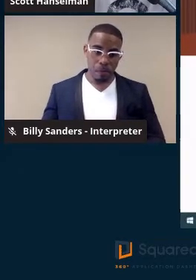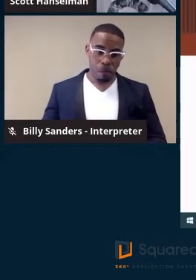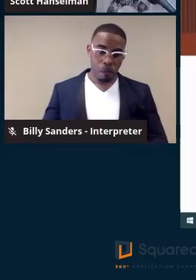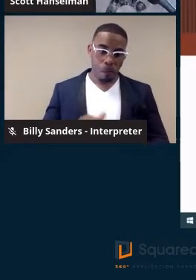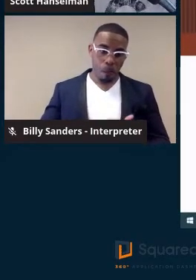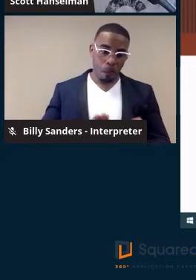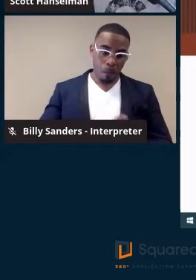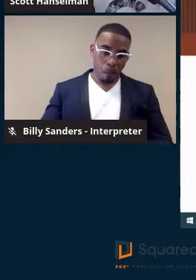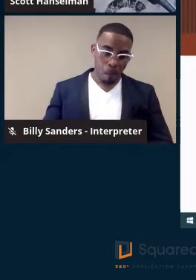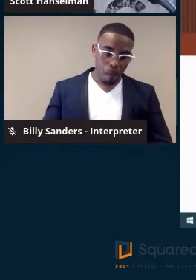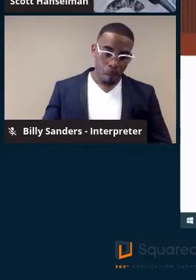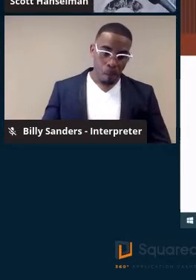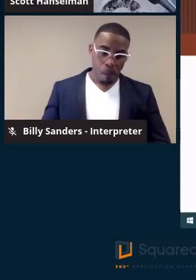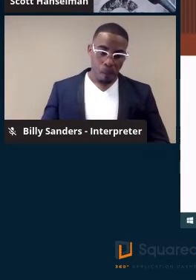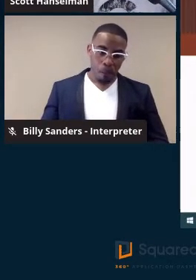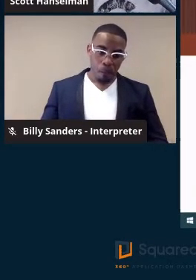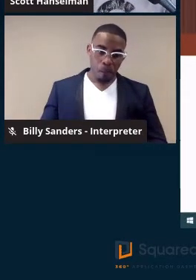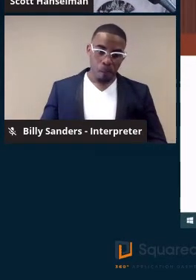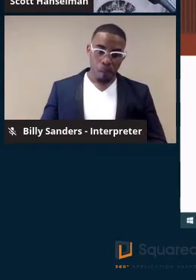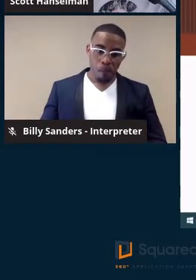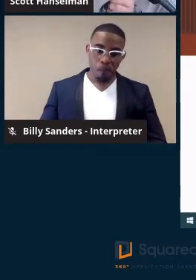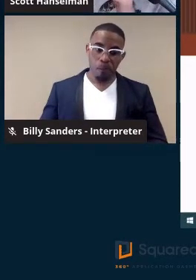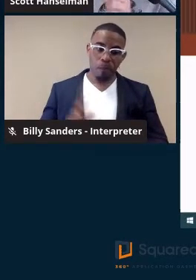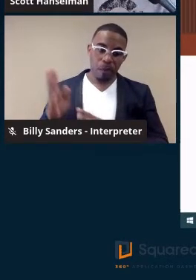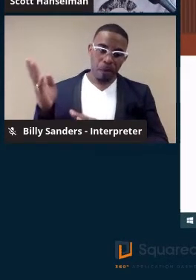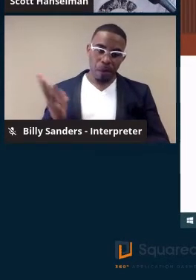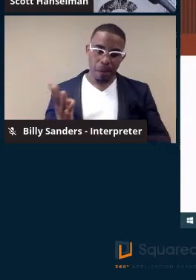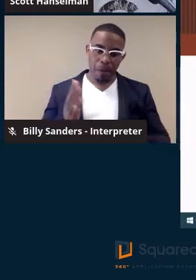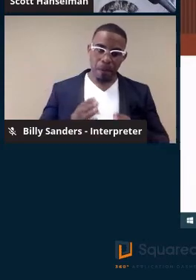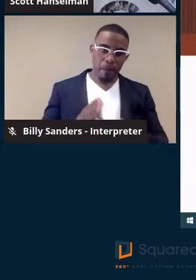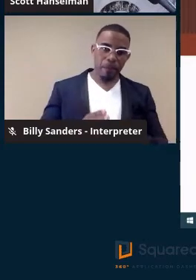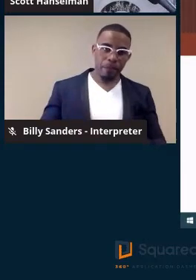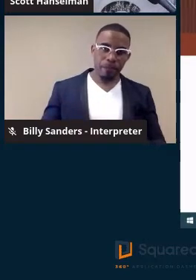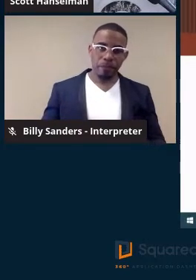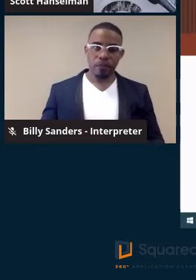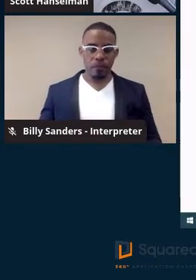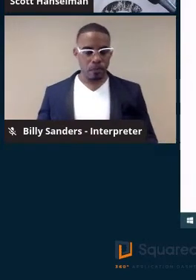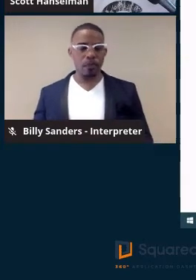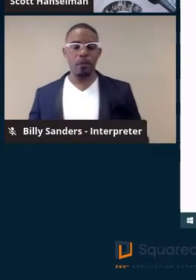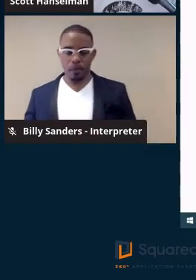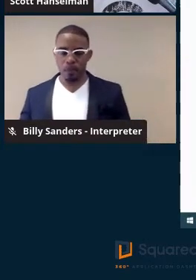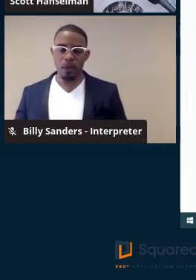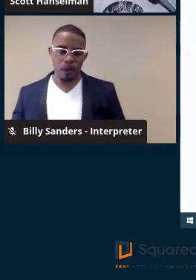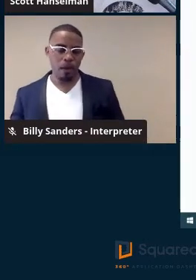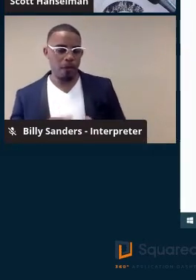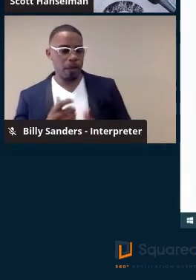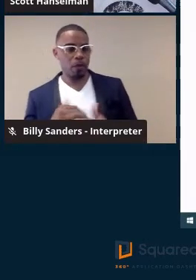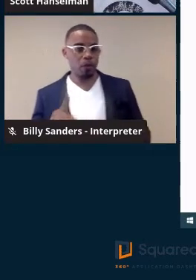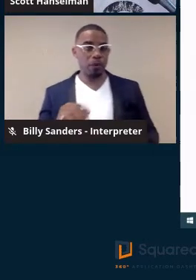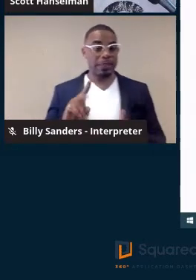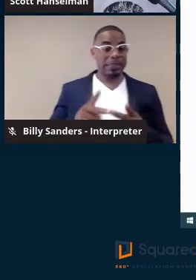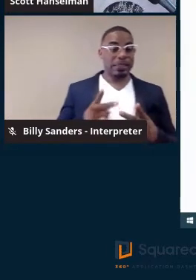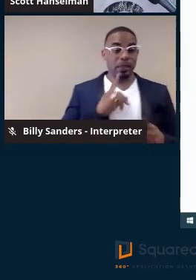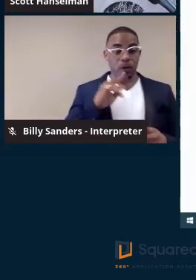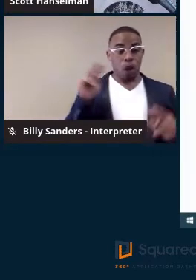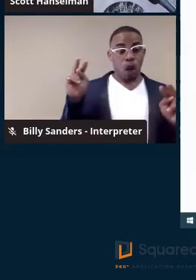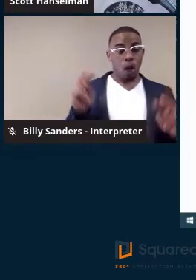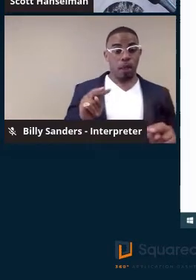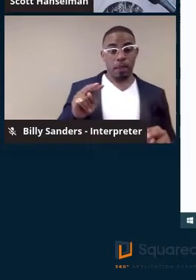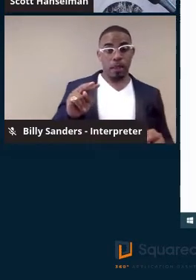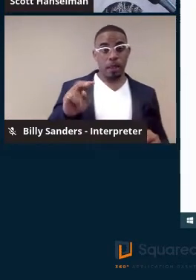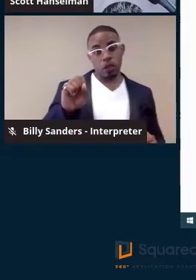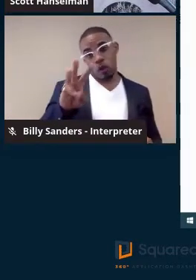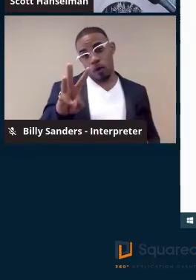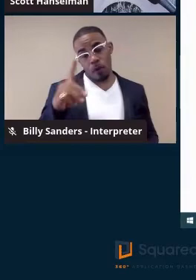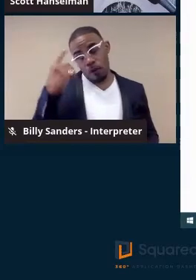clean migration path. So that's the first thing that we did. The second thing was looking at the